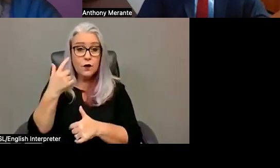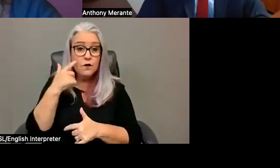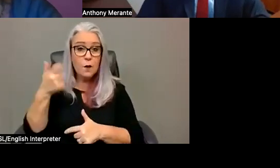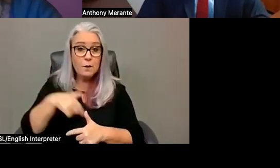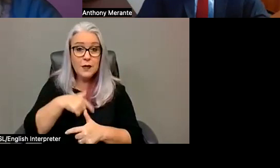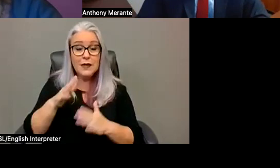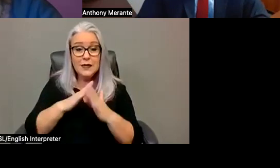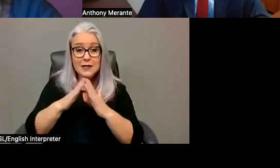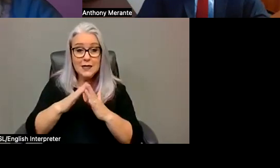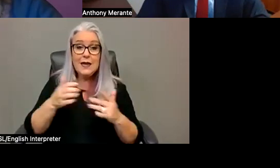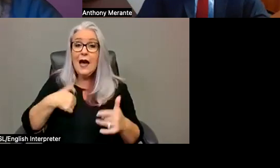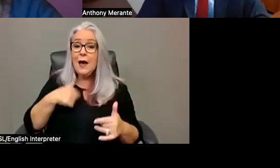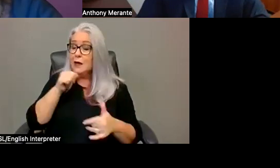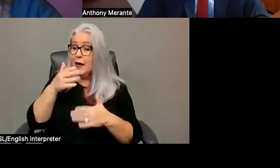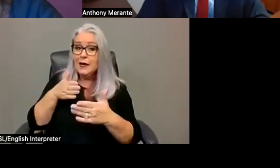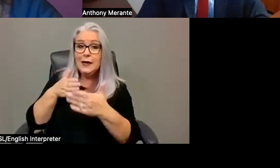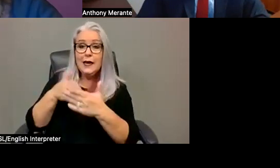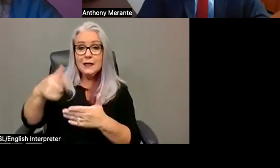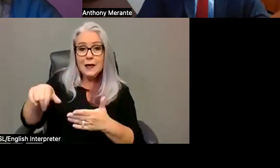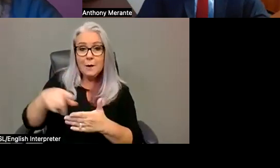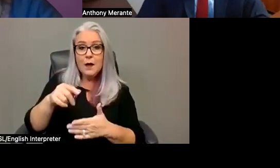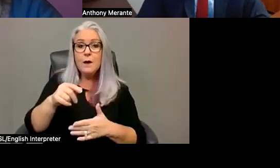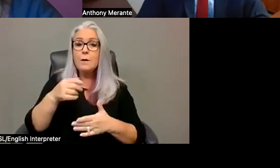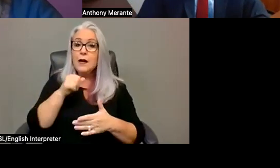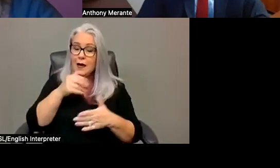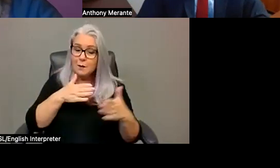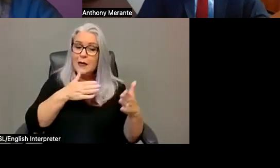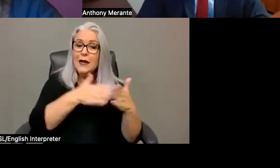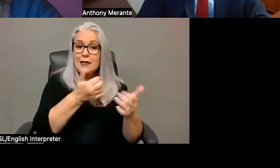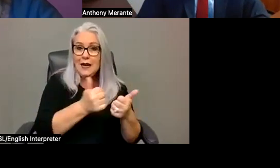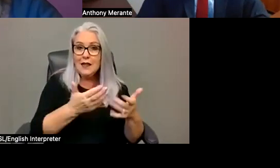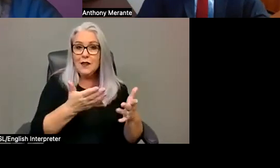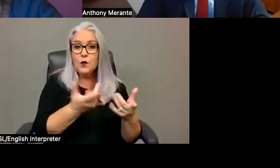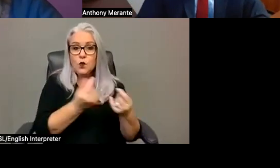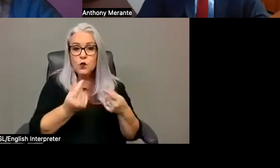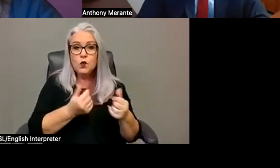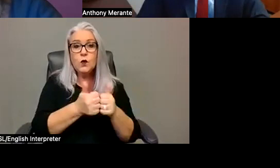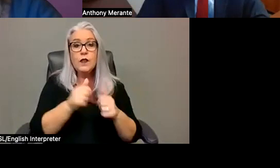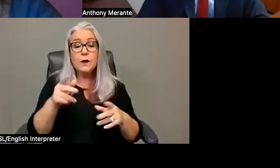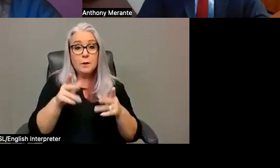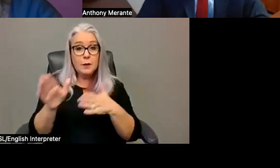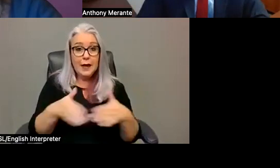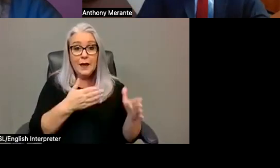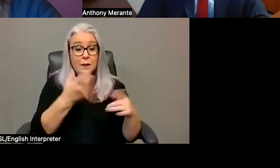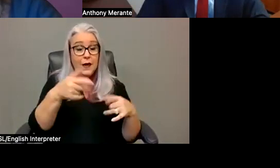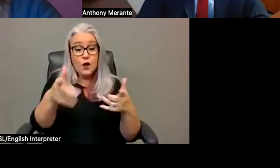them. I'm against anything that has nothing to do with a plan. These folks were brought to us. They're staying in a hotel that